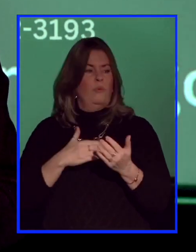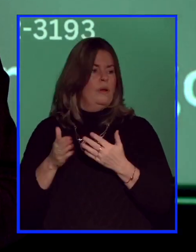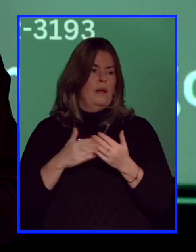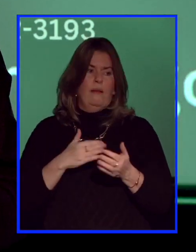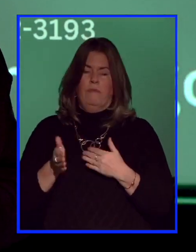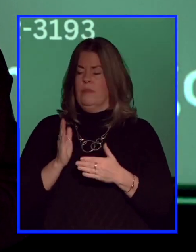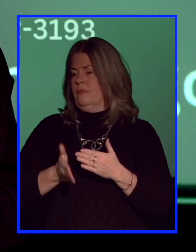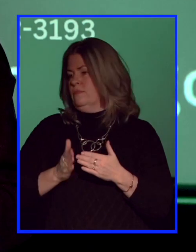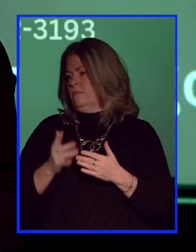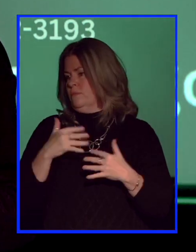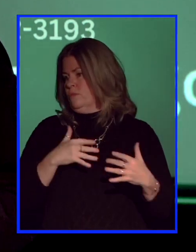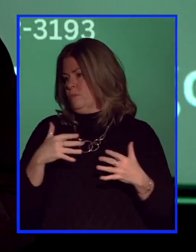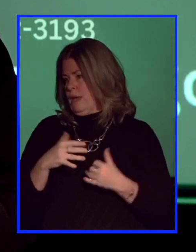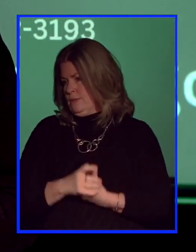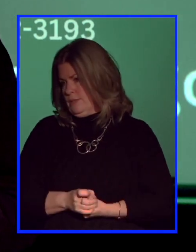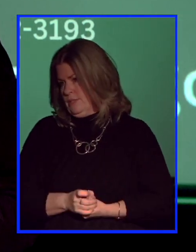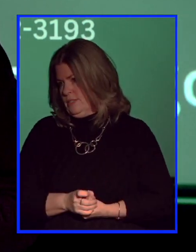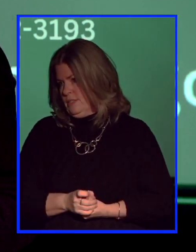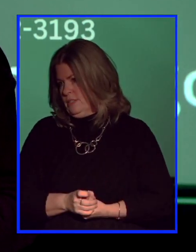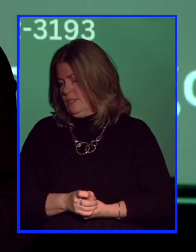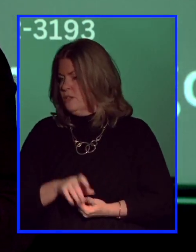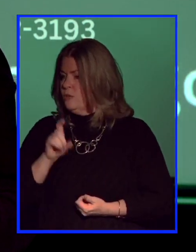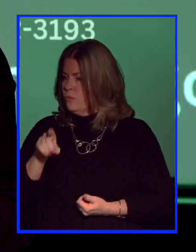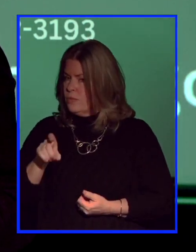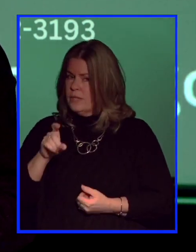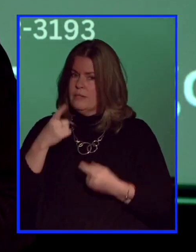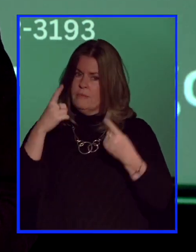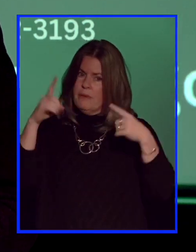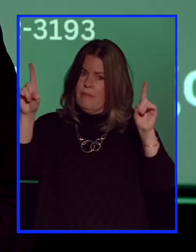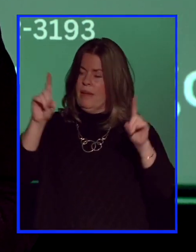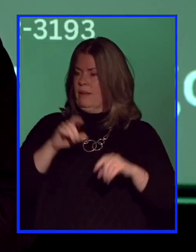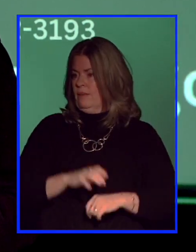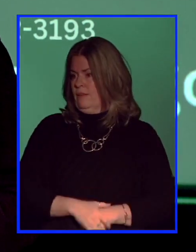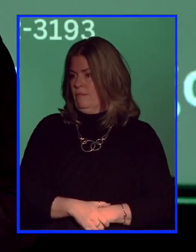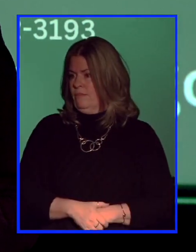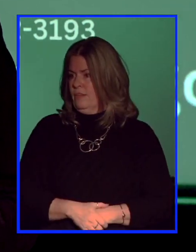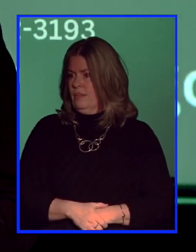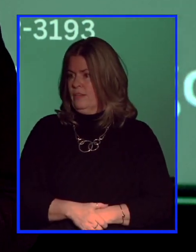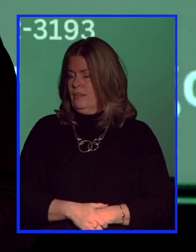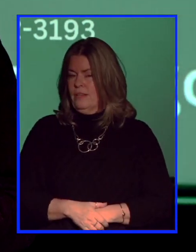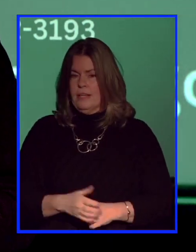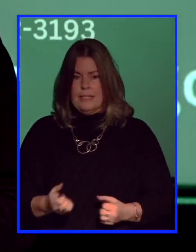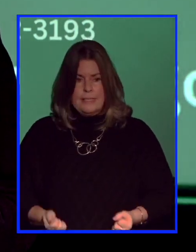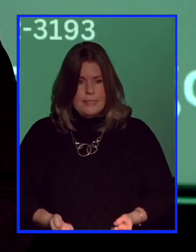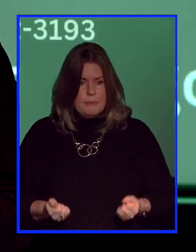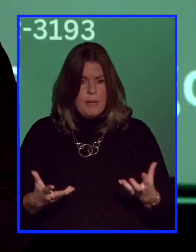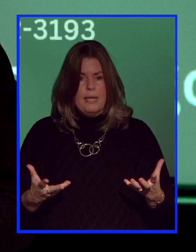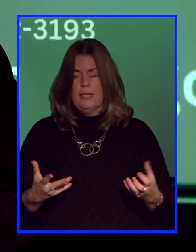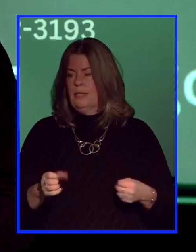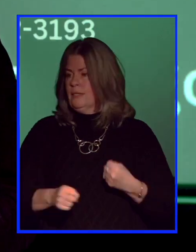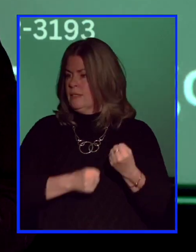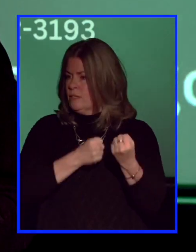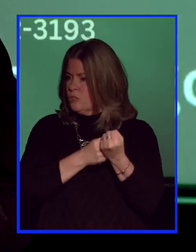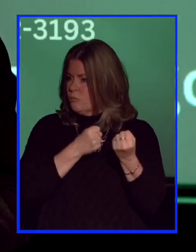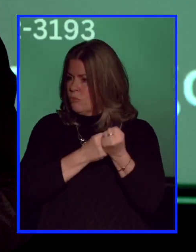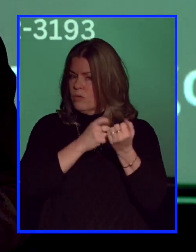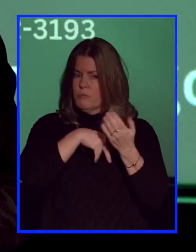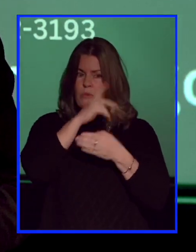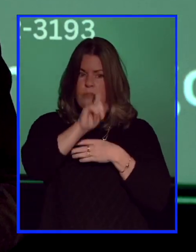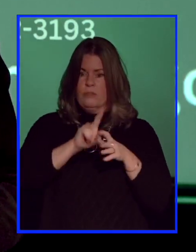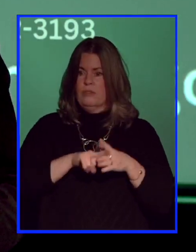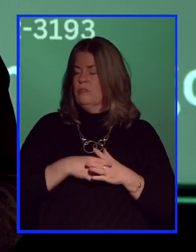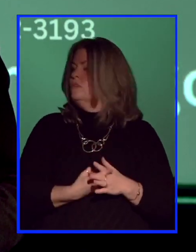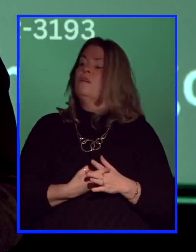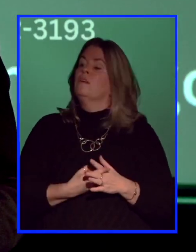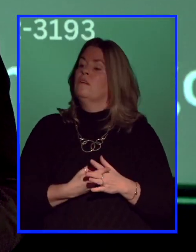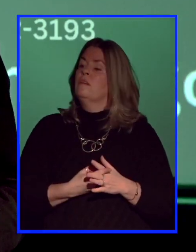are. We've got to be effective spending and implementing the programs that we started. The Inflation